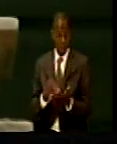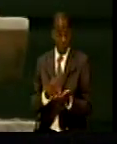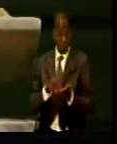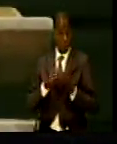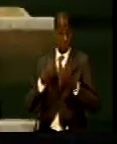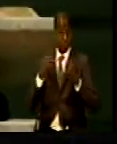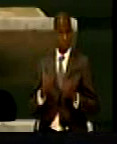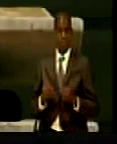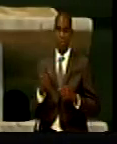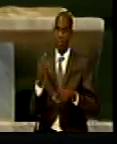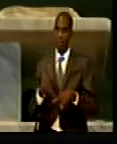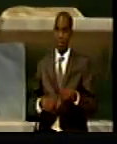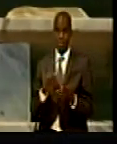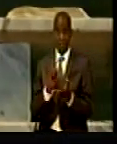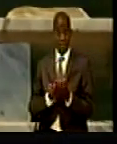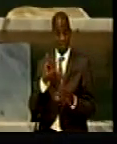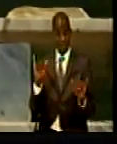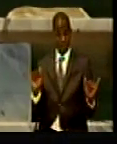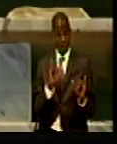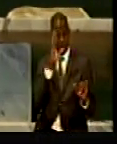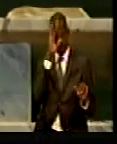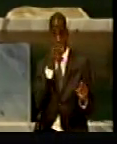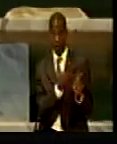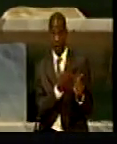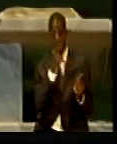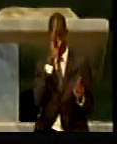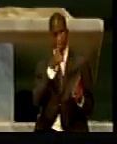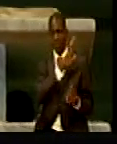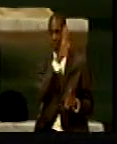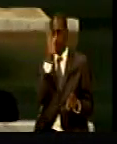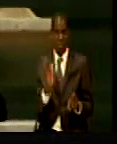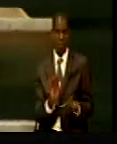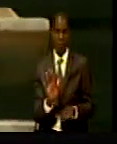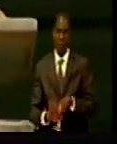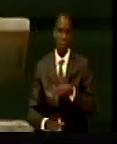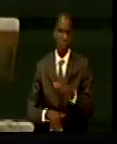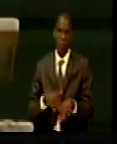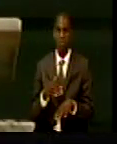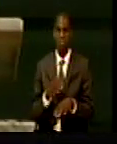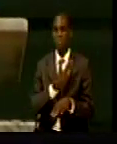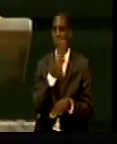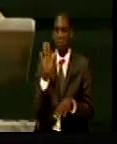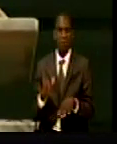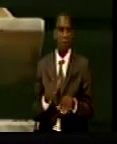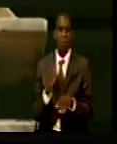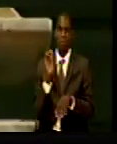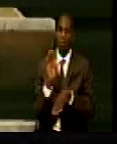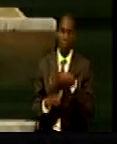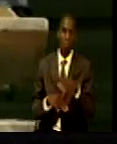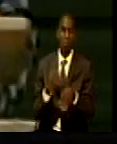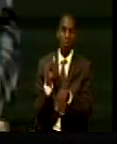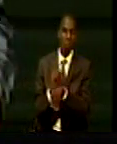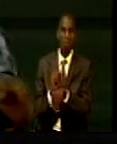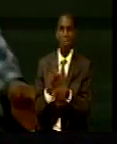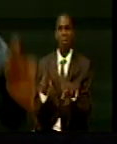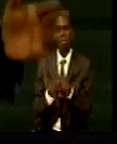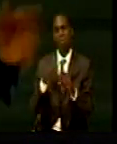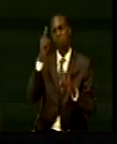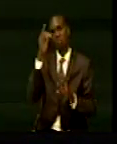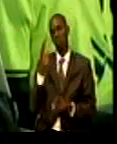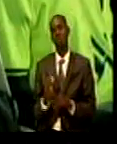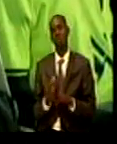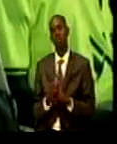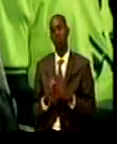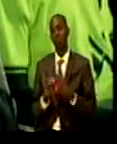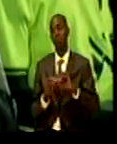had never walked. He couldn't walk like God. Number five, he couldn't